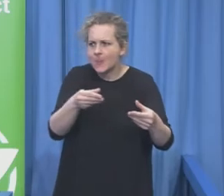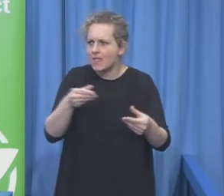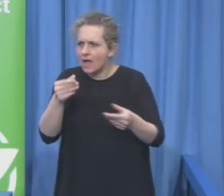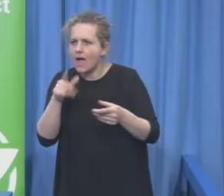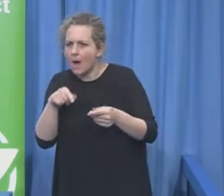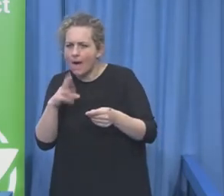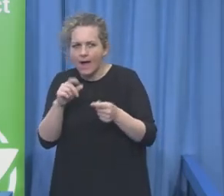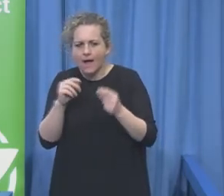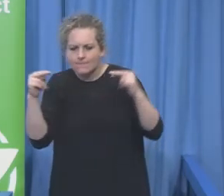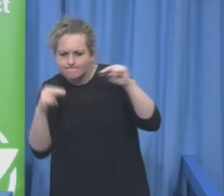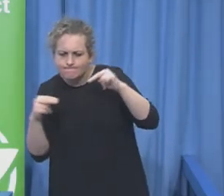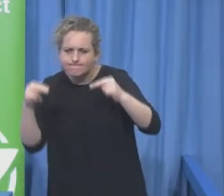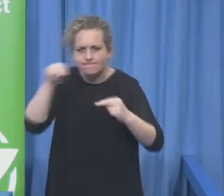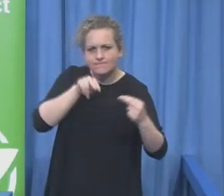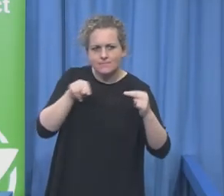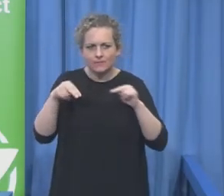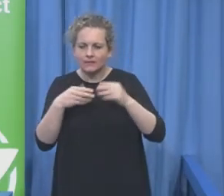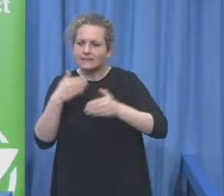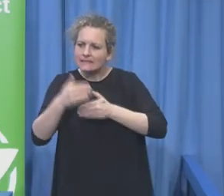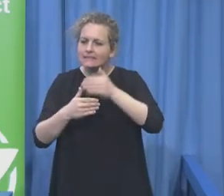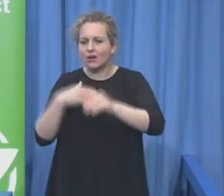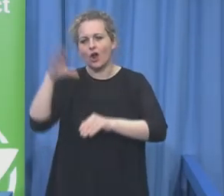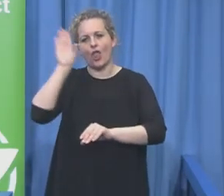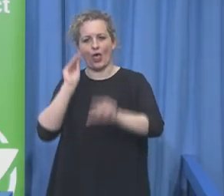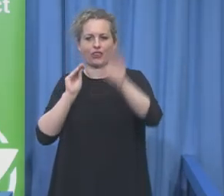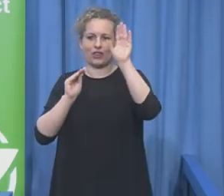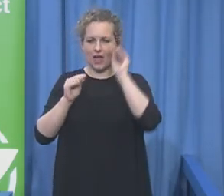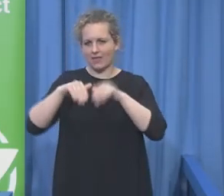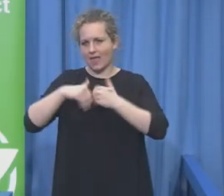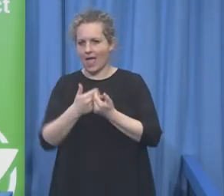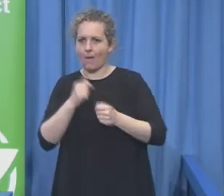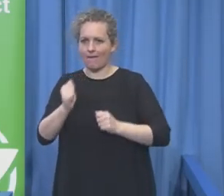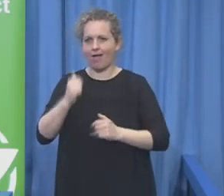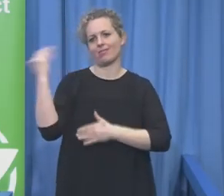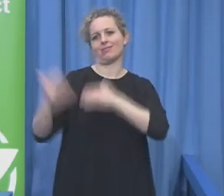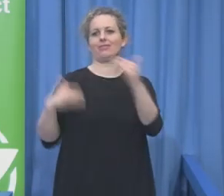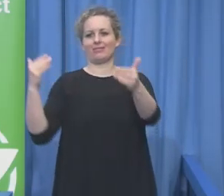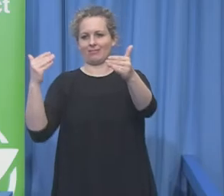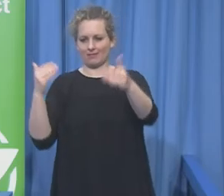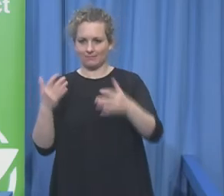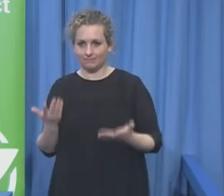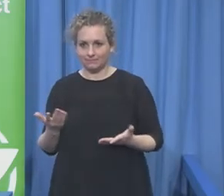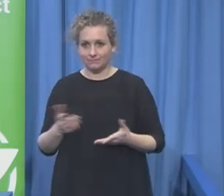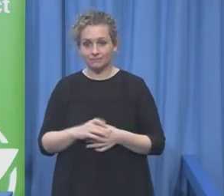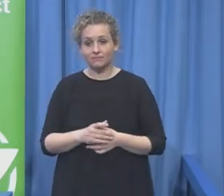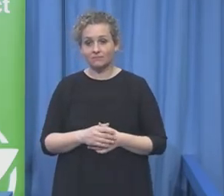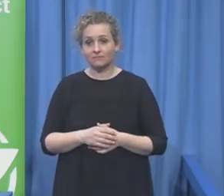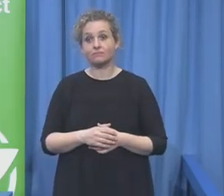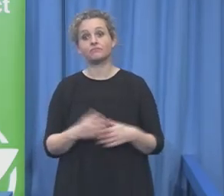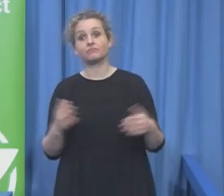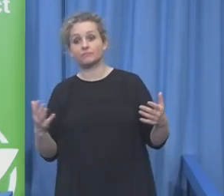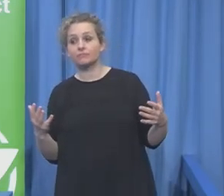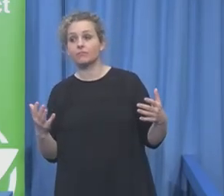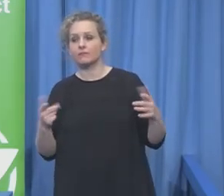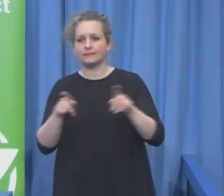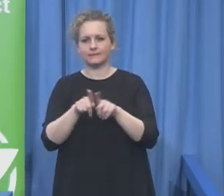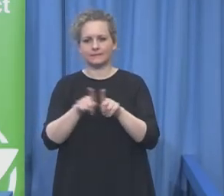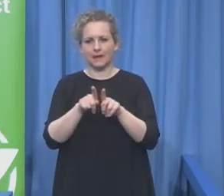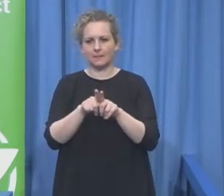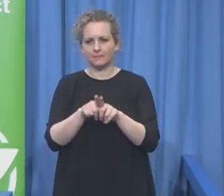is a local partner. When I say local partner, these are local NGOs who must be into rehabilitation or who are already